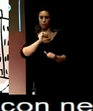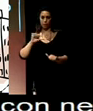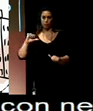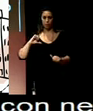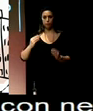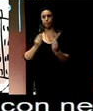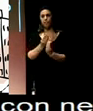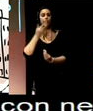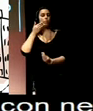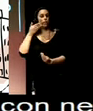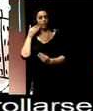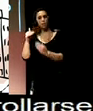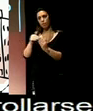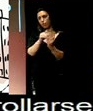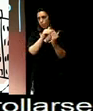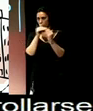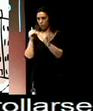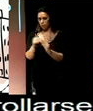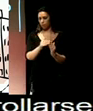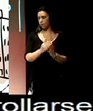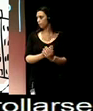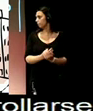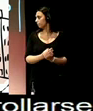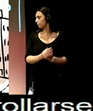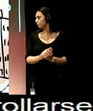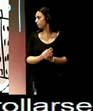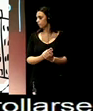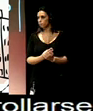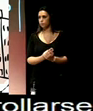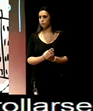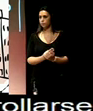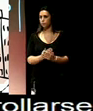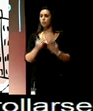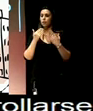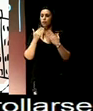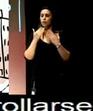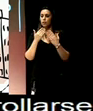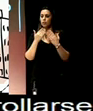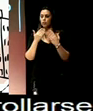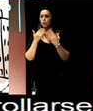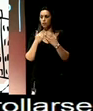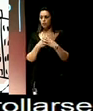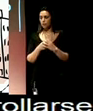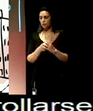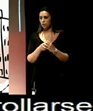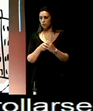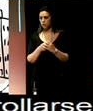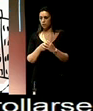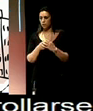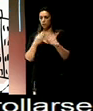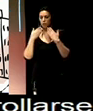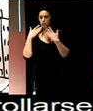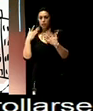deliver universally designed tourist products, service, and environments. Also,